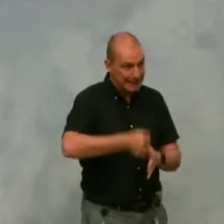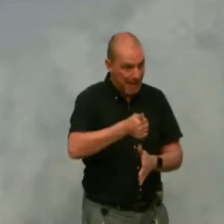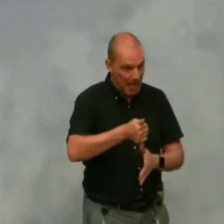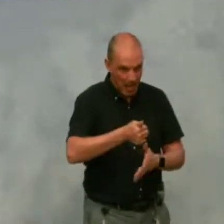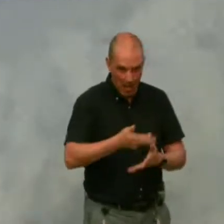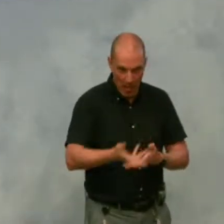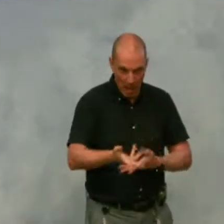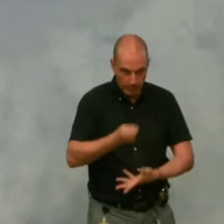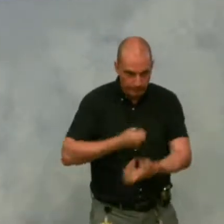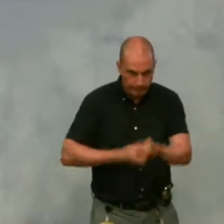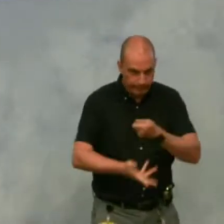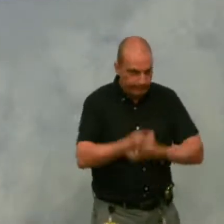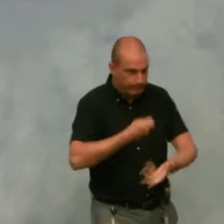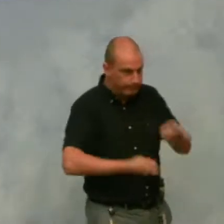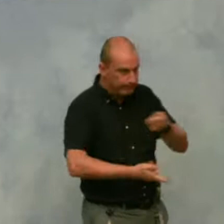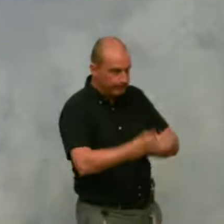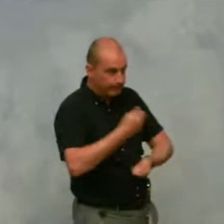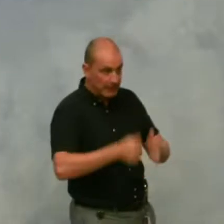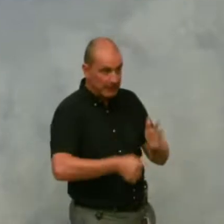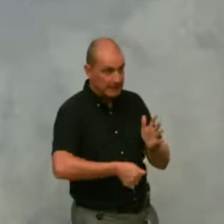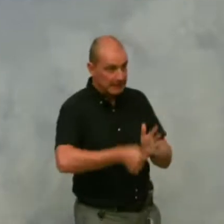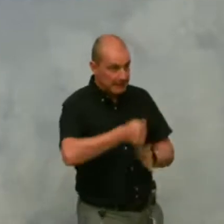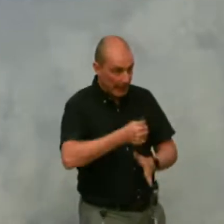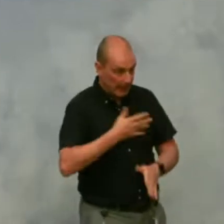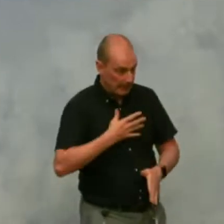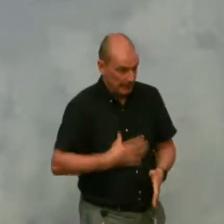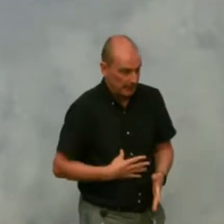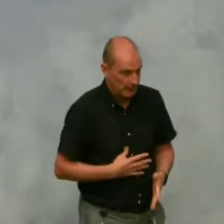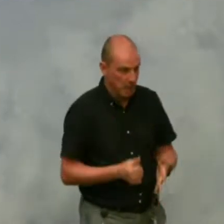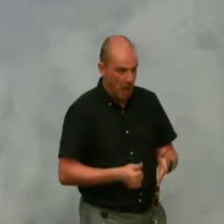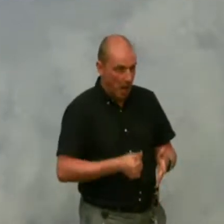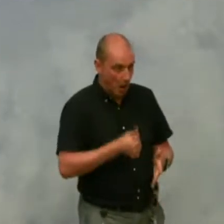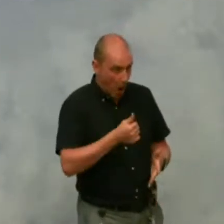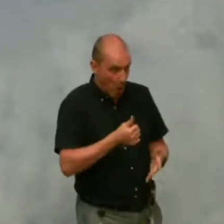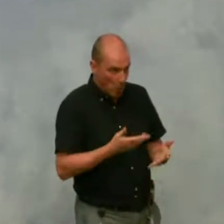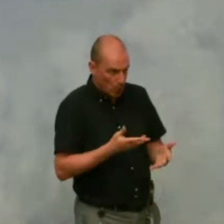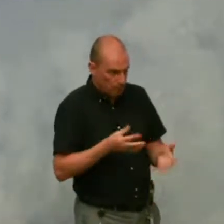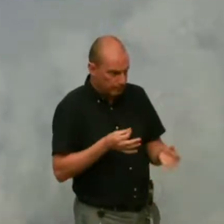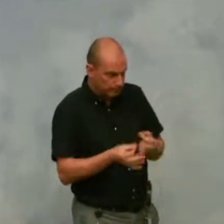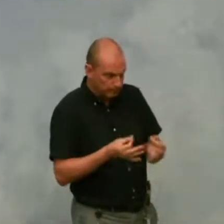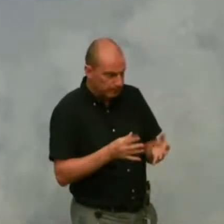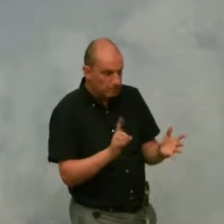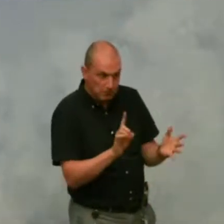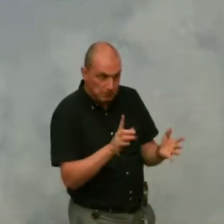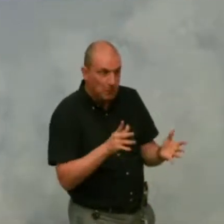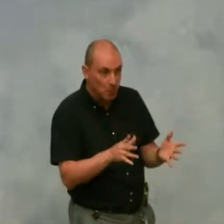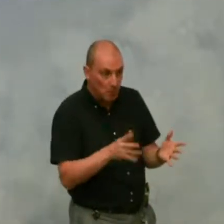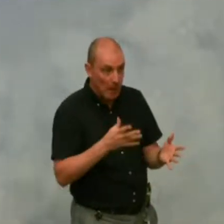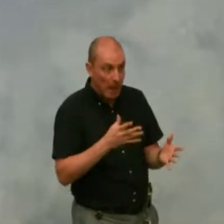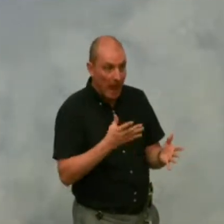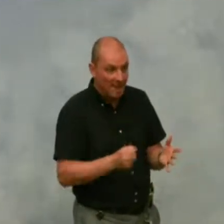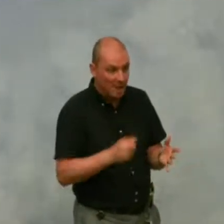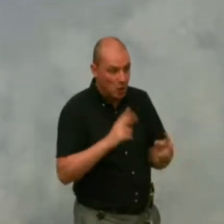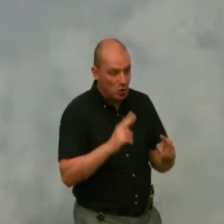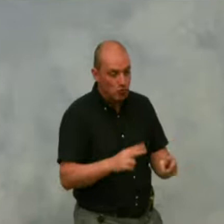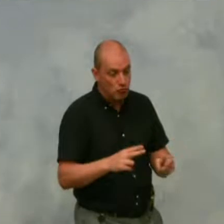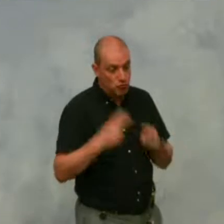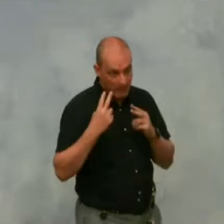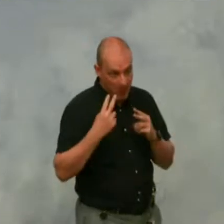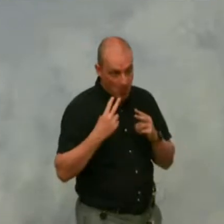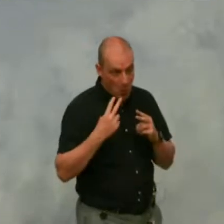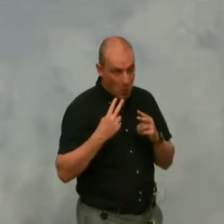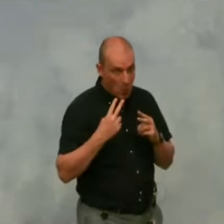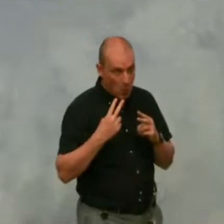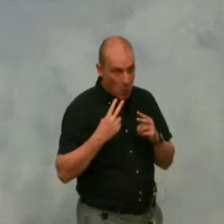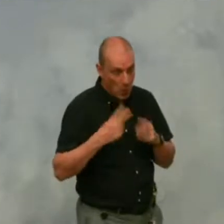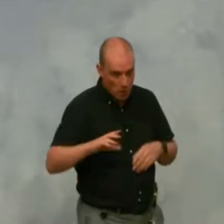actions that address the key challenges, well, we have put in place some revised recruitment arrangements, and I'll bring a report back to committee on our